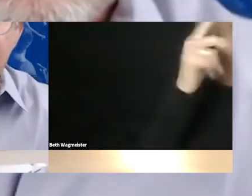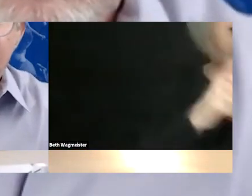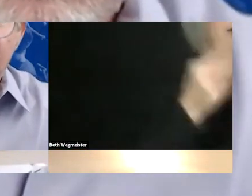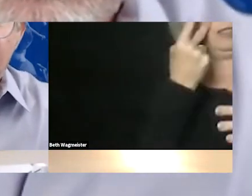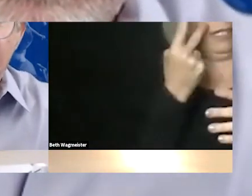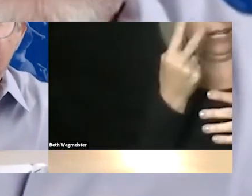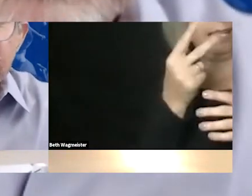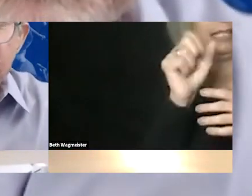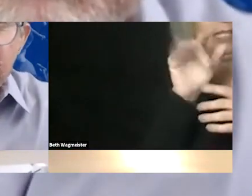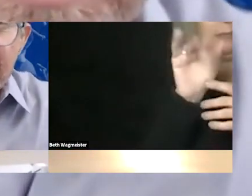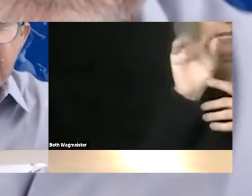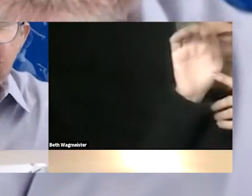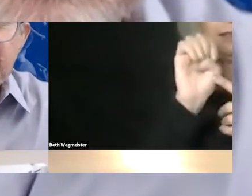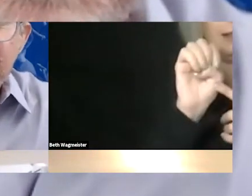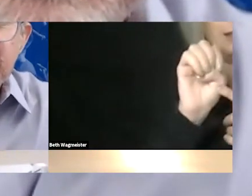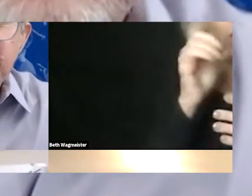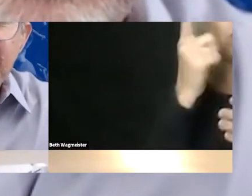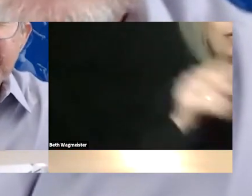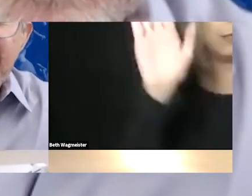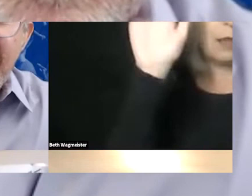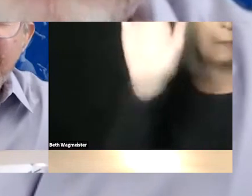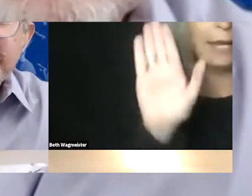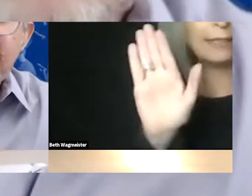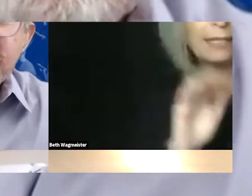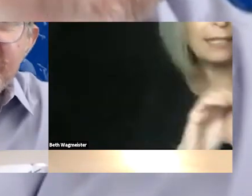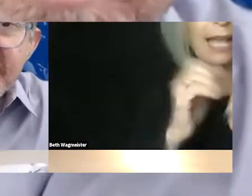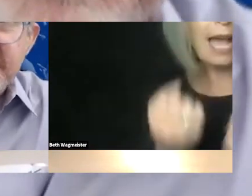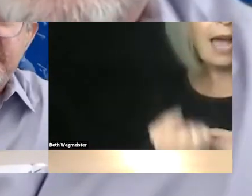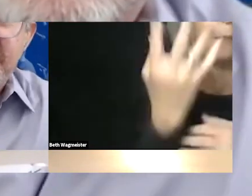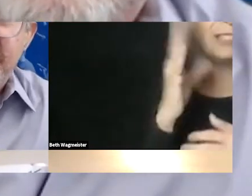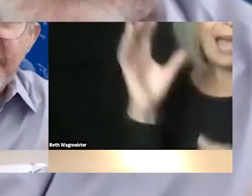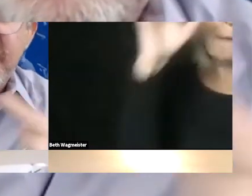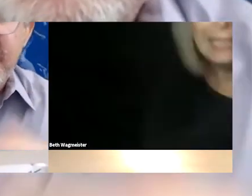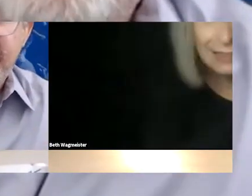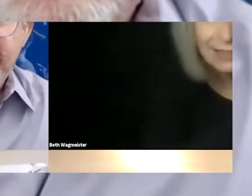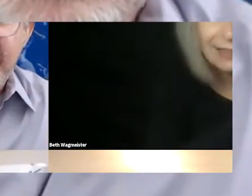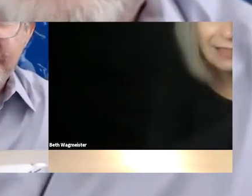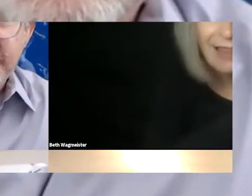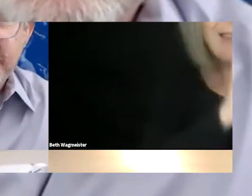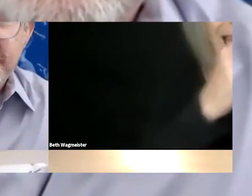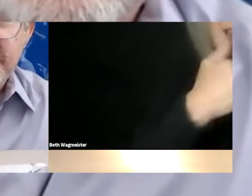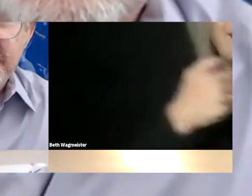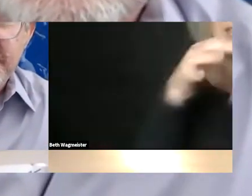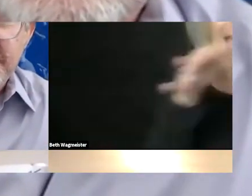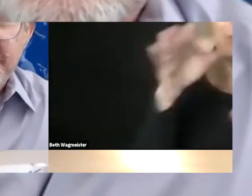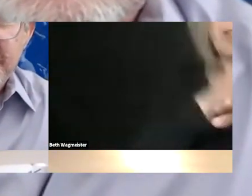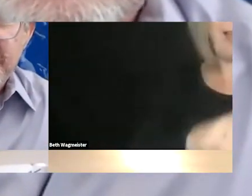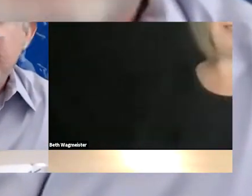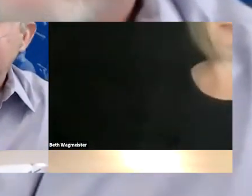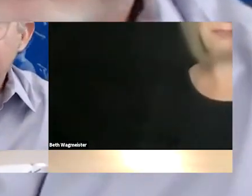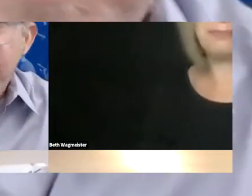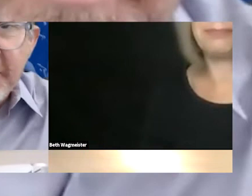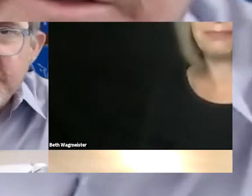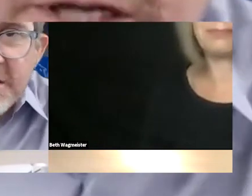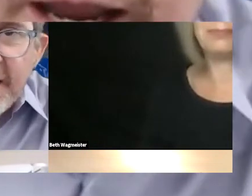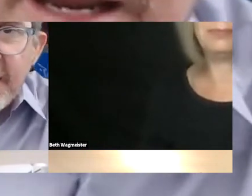subtitles. What's amazing is I just realized how much I missed by not having the captions. So